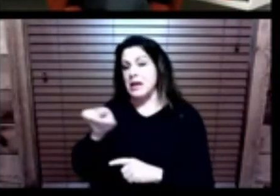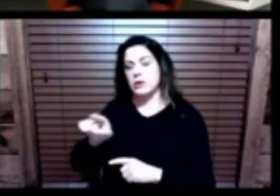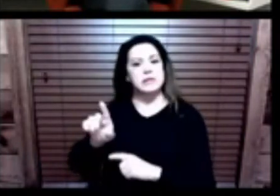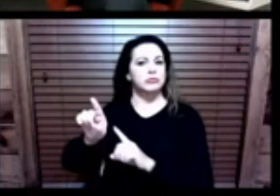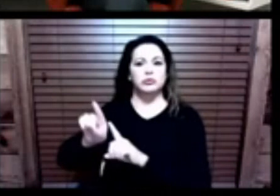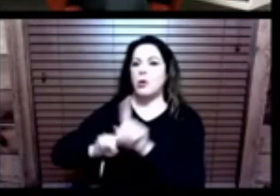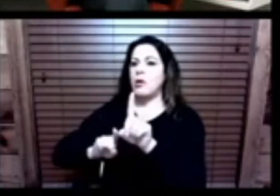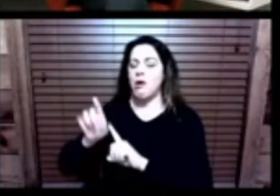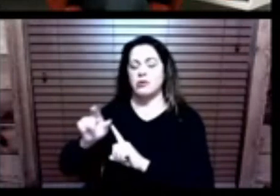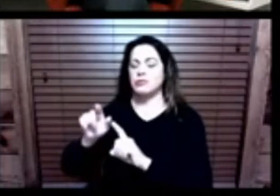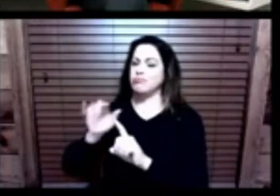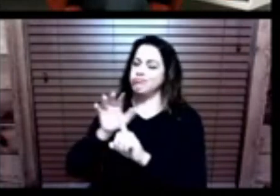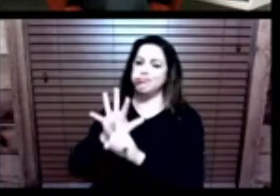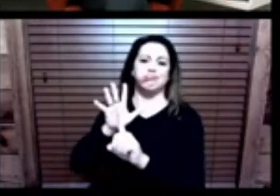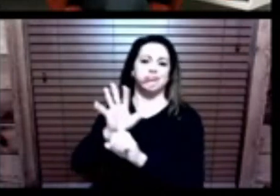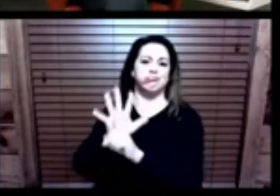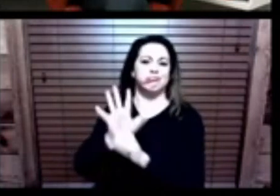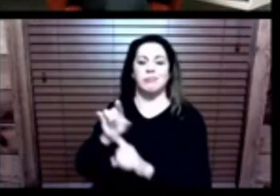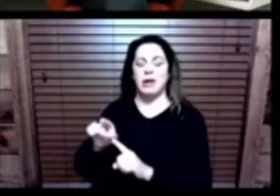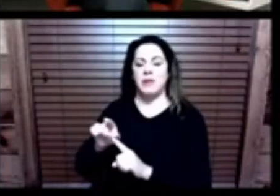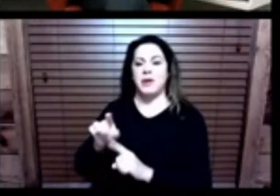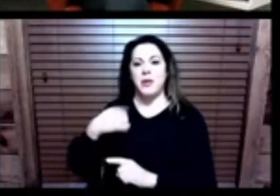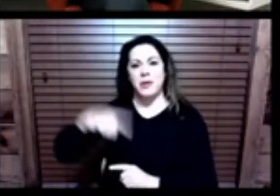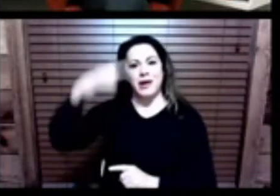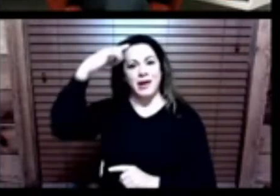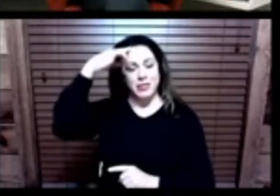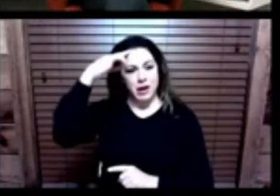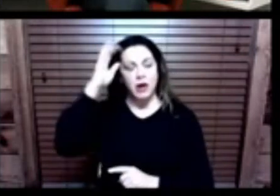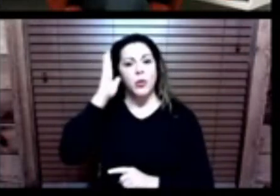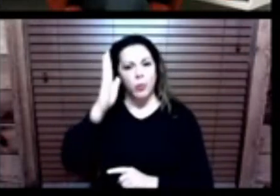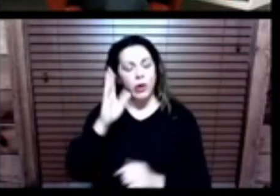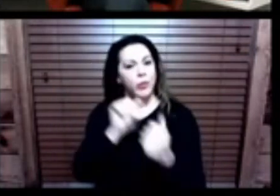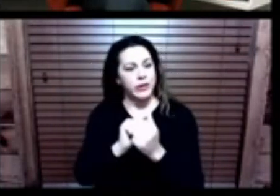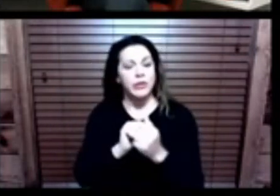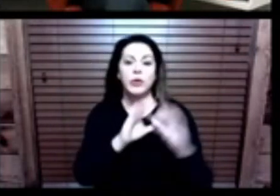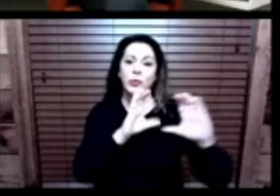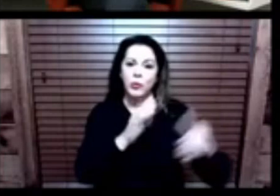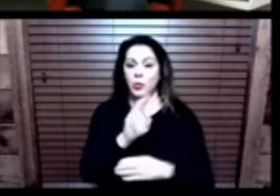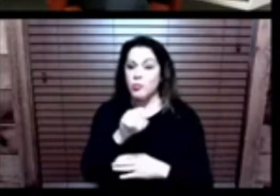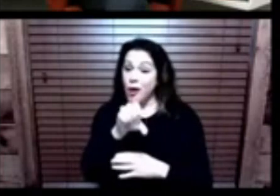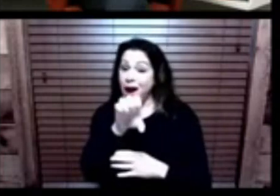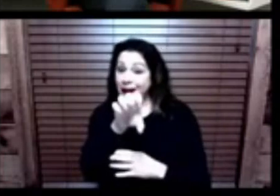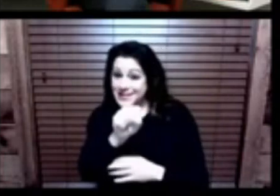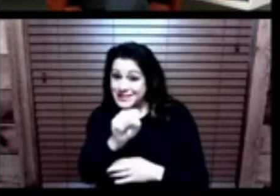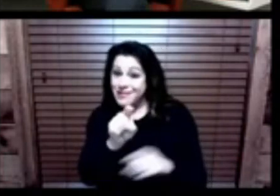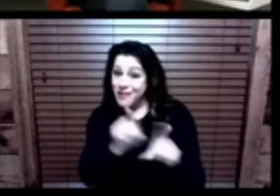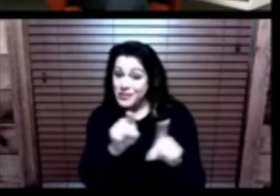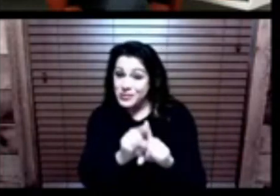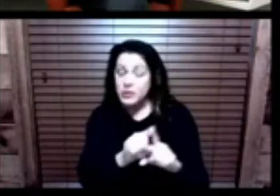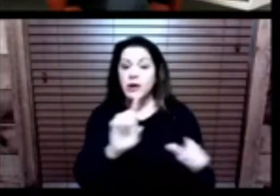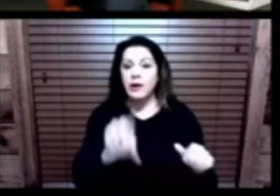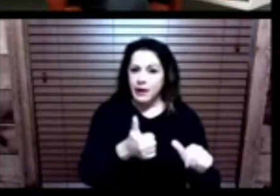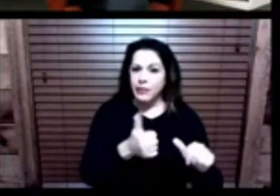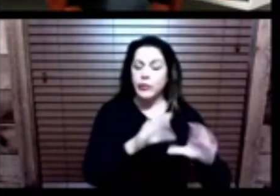said, mega star. And we was able to do that with the Brides, Parlette, all of them. It was about the